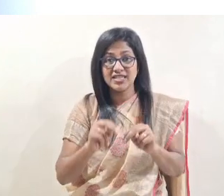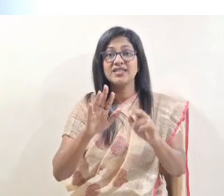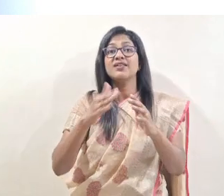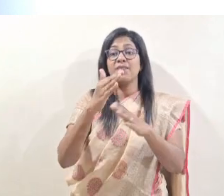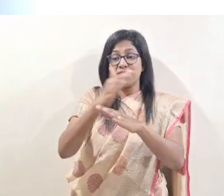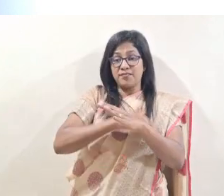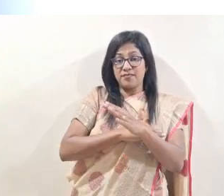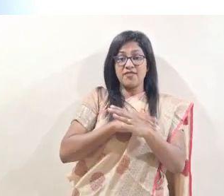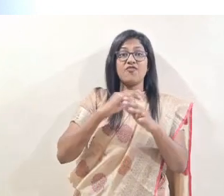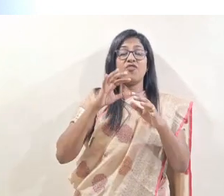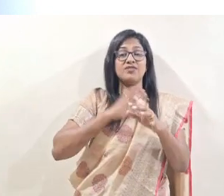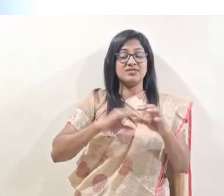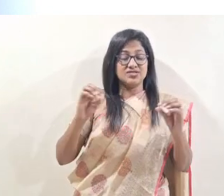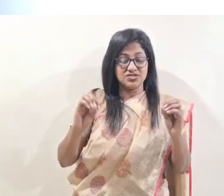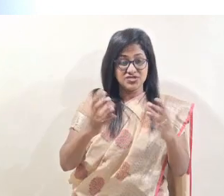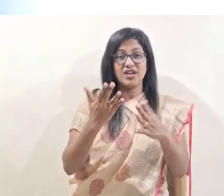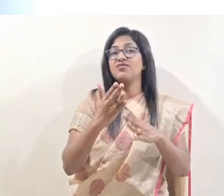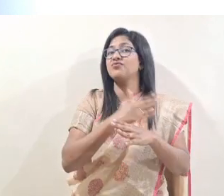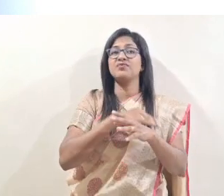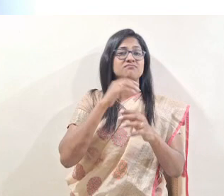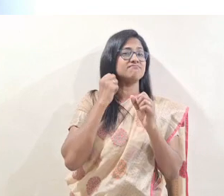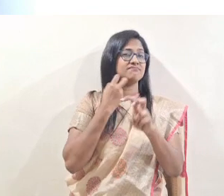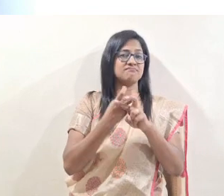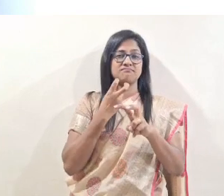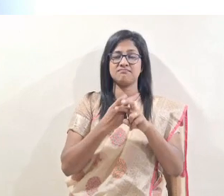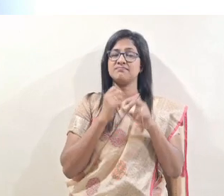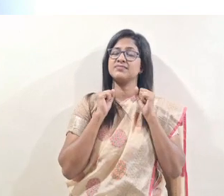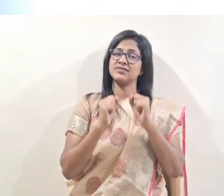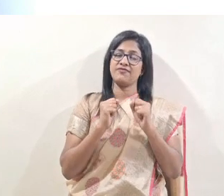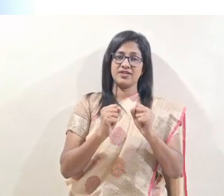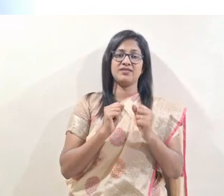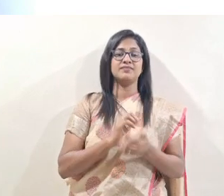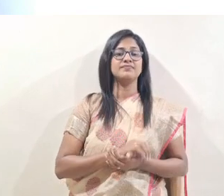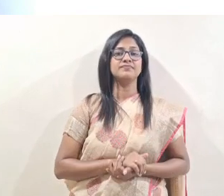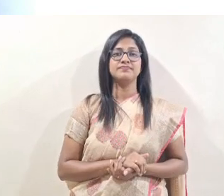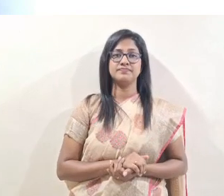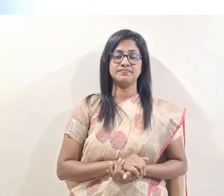become very cumbersome and very complex, very complicated.